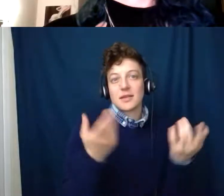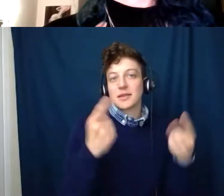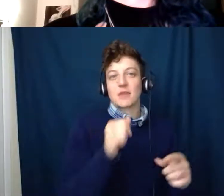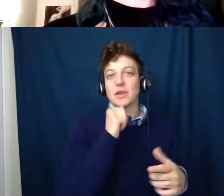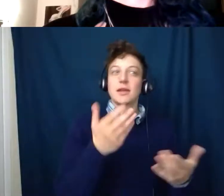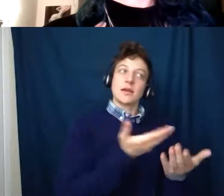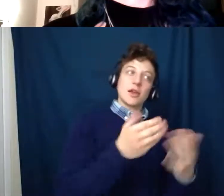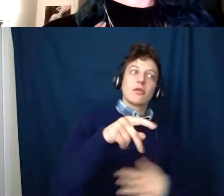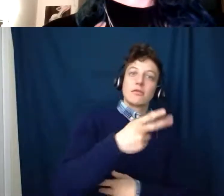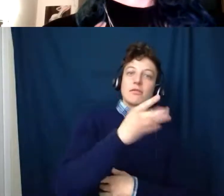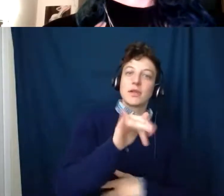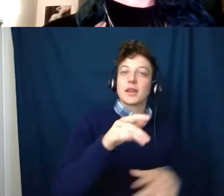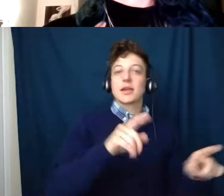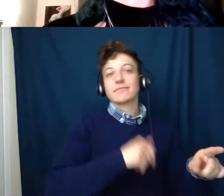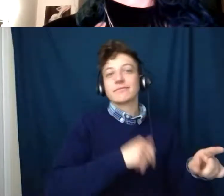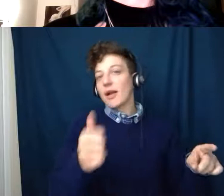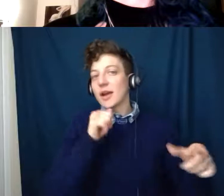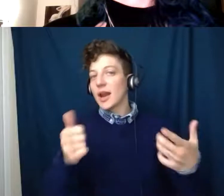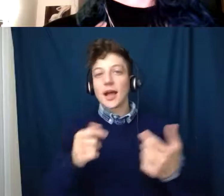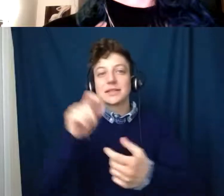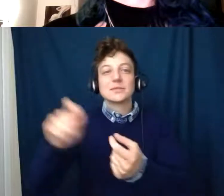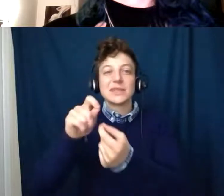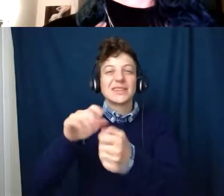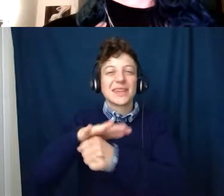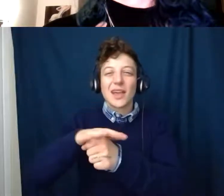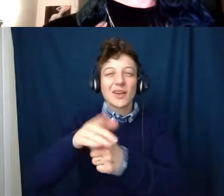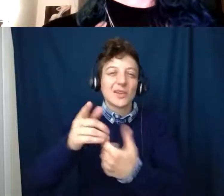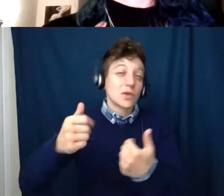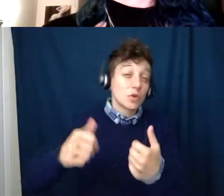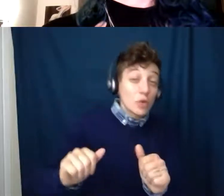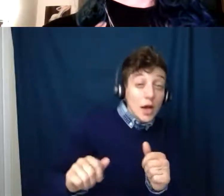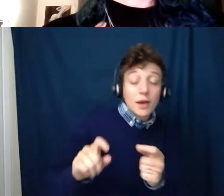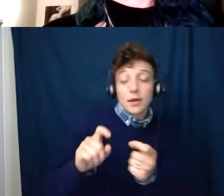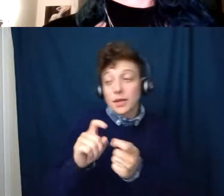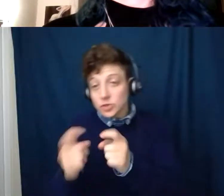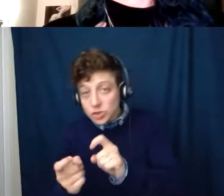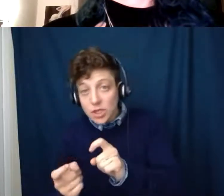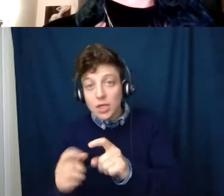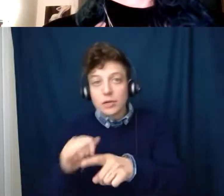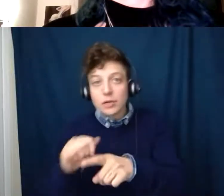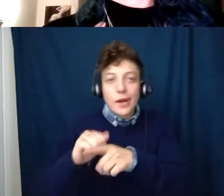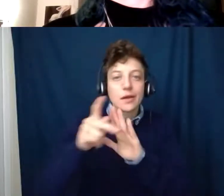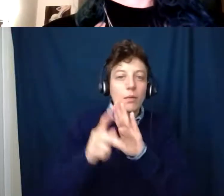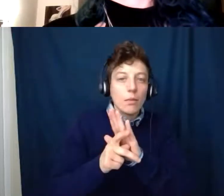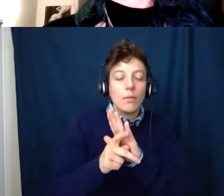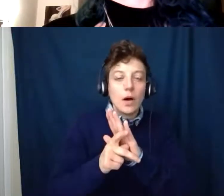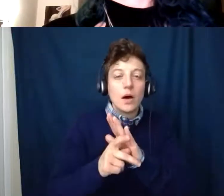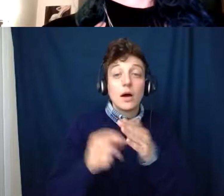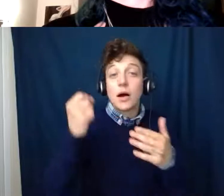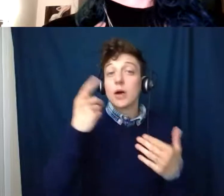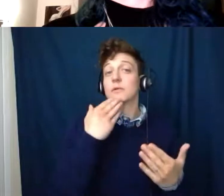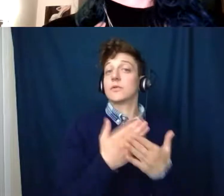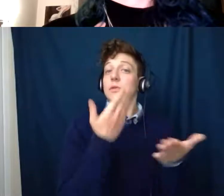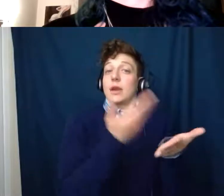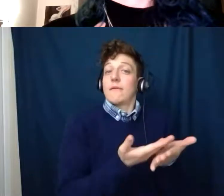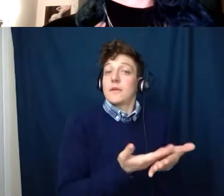not in, specific areas where you might be trying to change practice or policy. But there is really good evidence for things like overdose